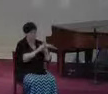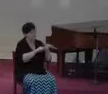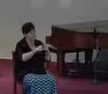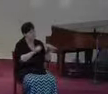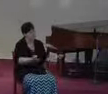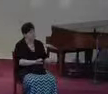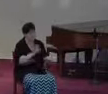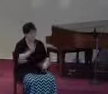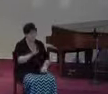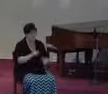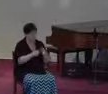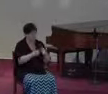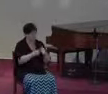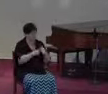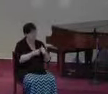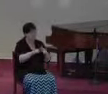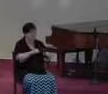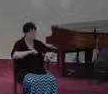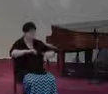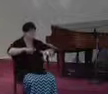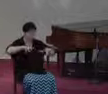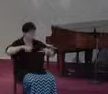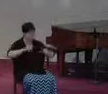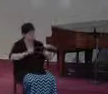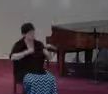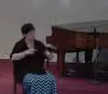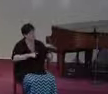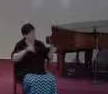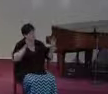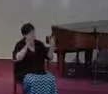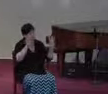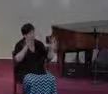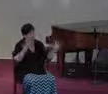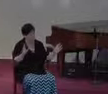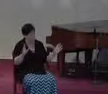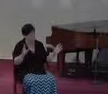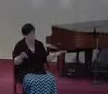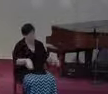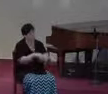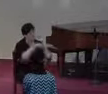first miracle at the wedding feast of Cana.